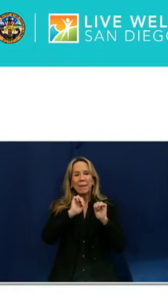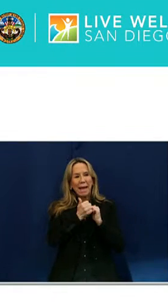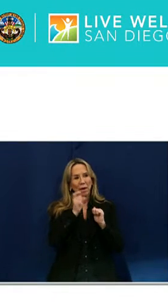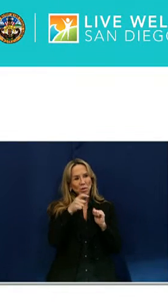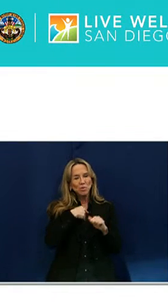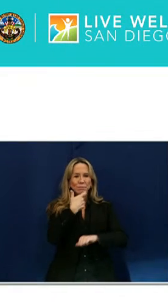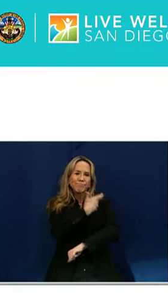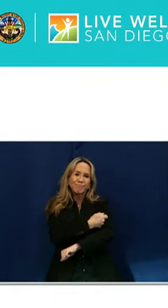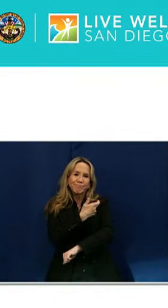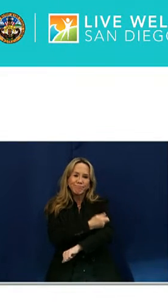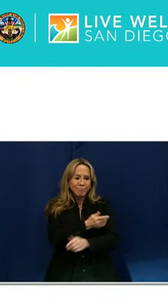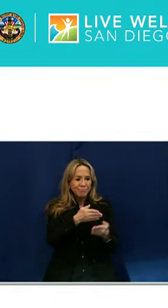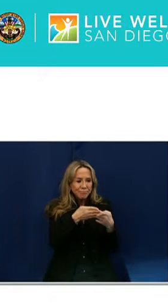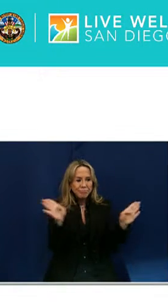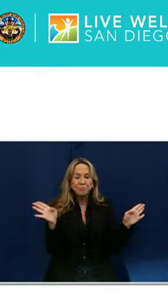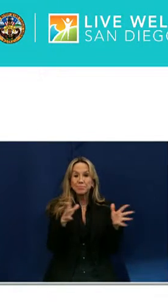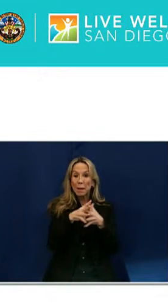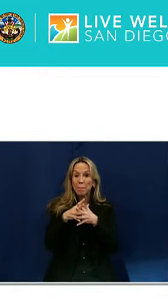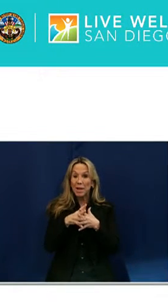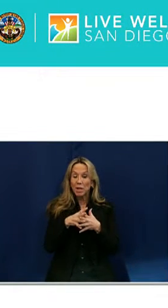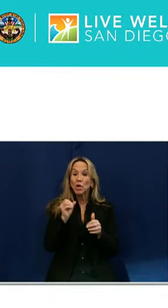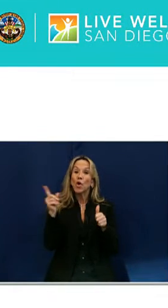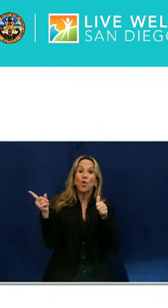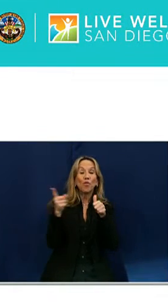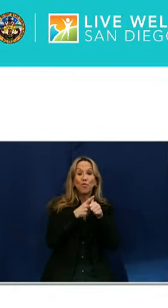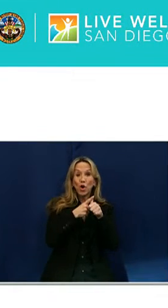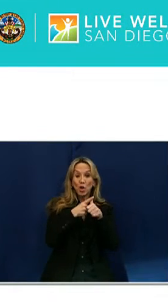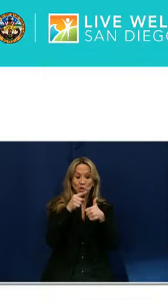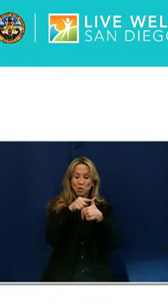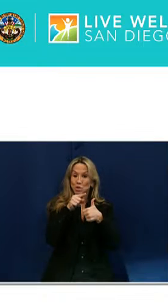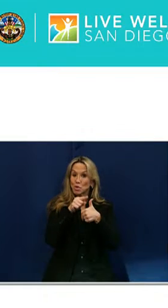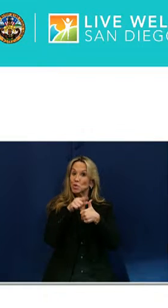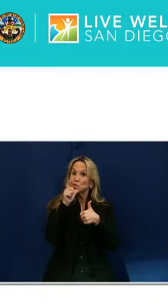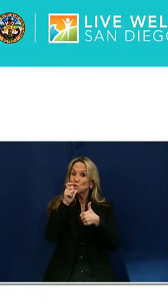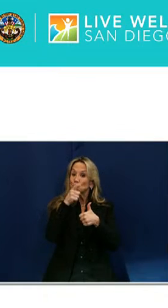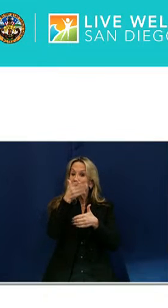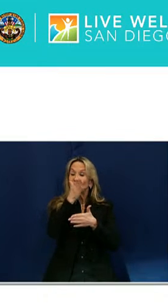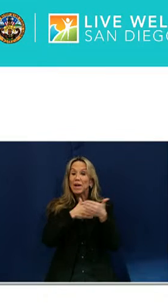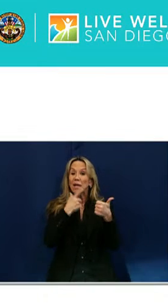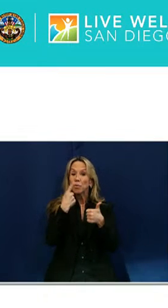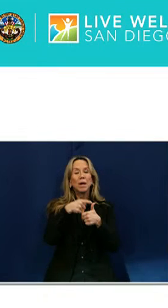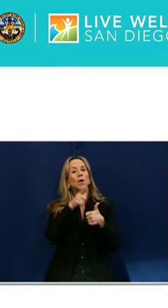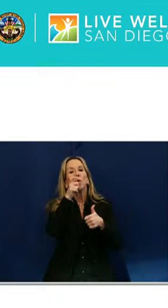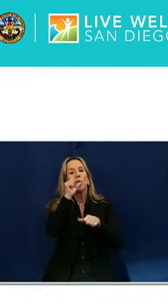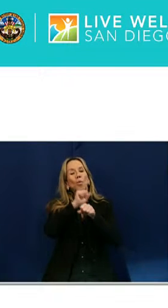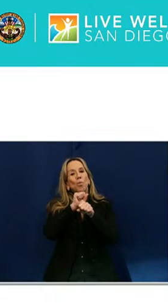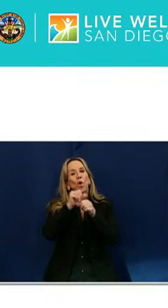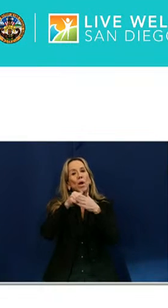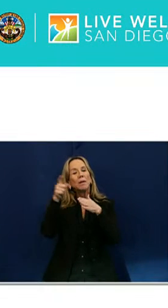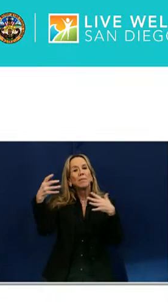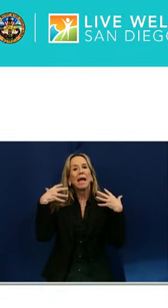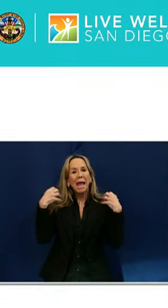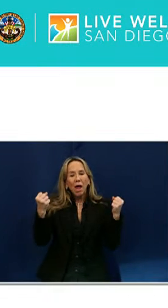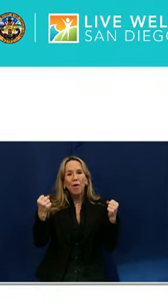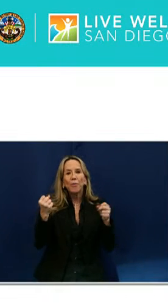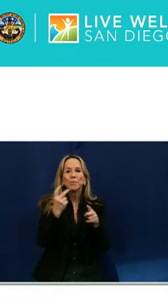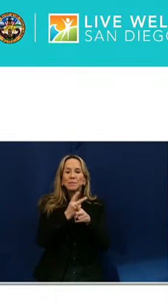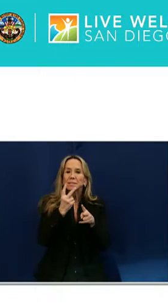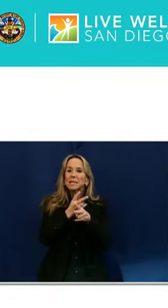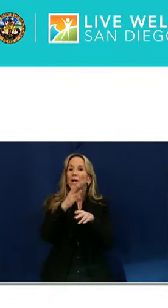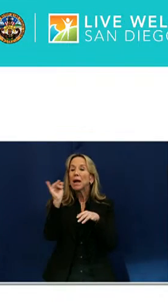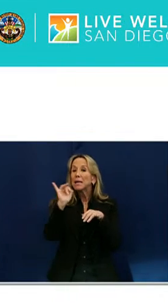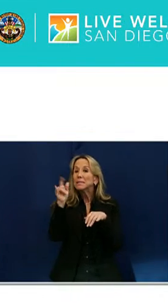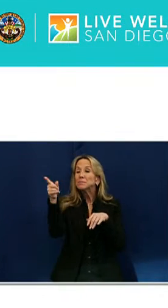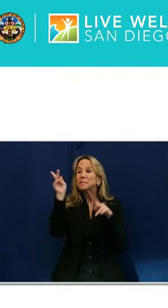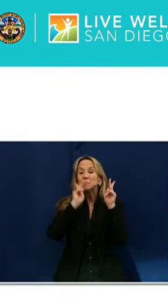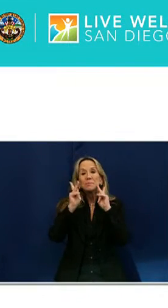vaccinated. And the first phase 1 was focused on healthcare workers and also